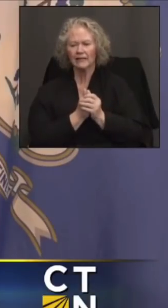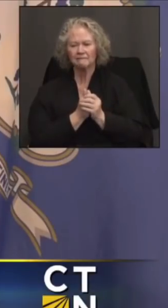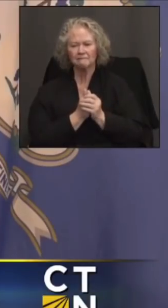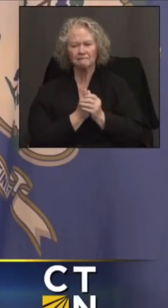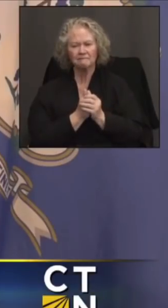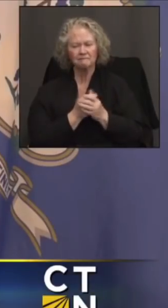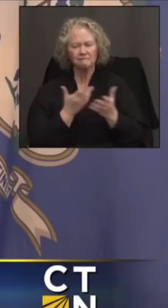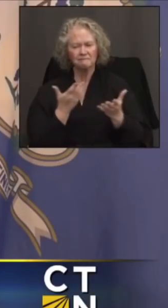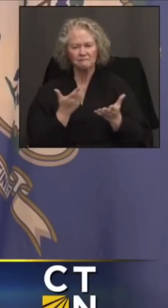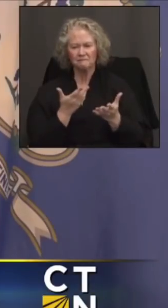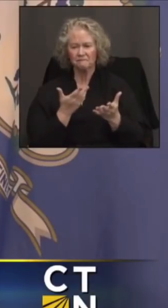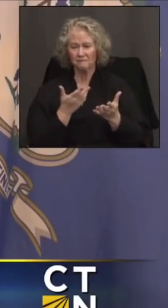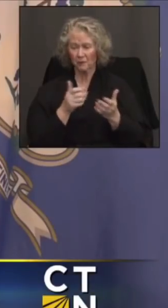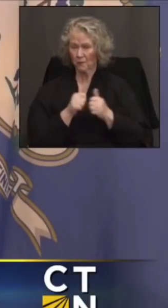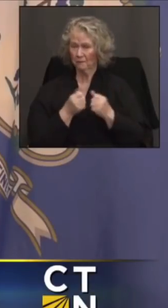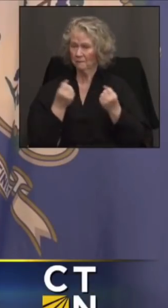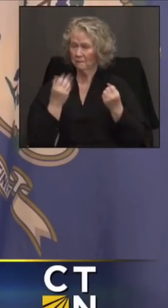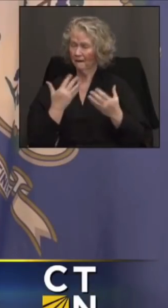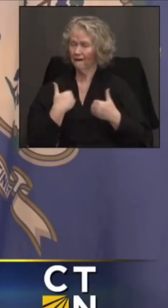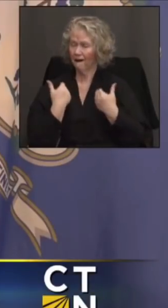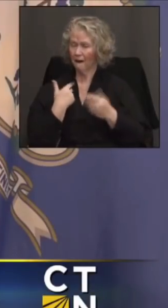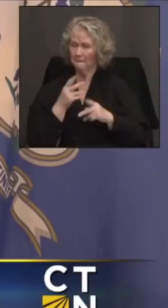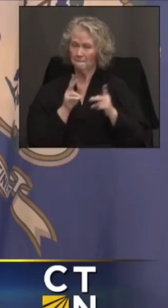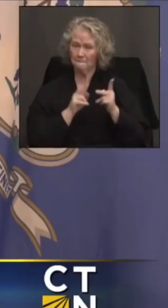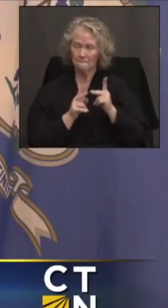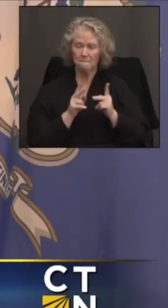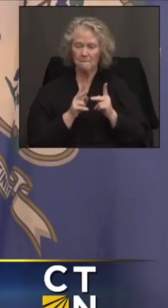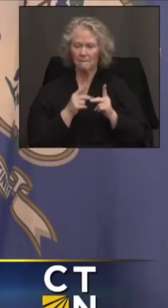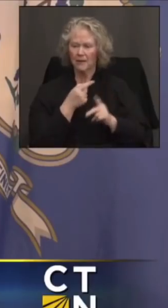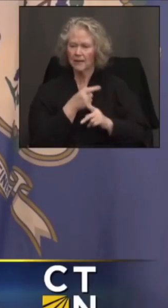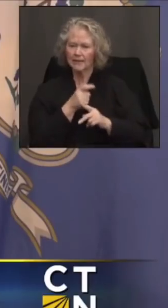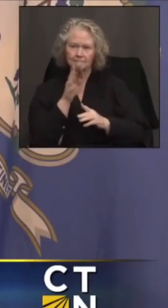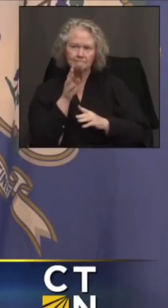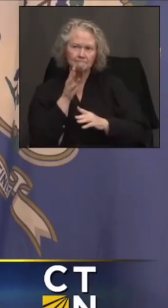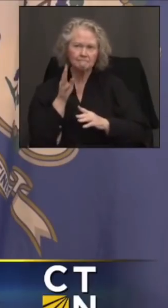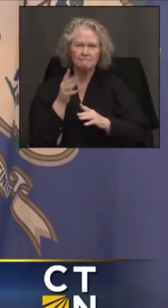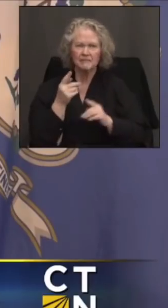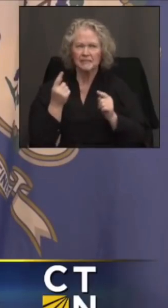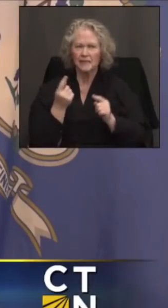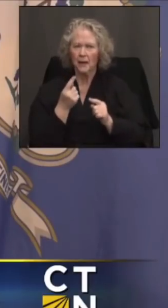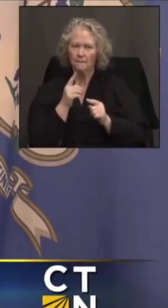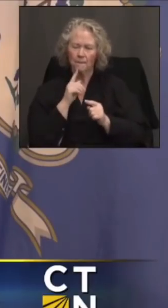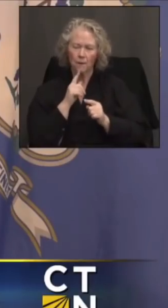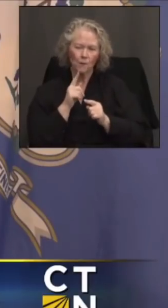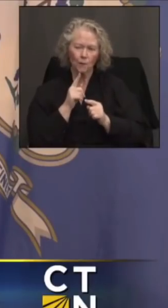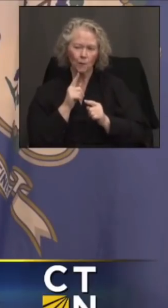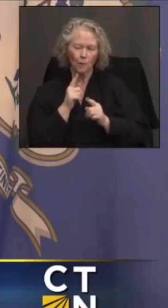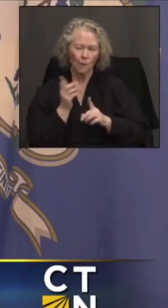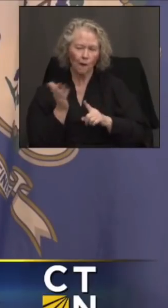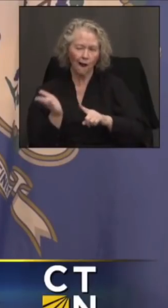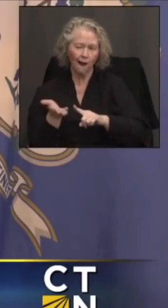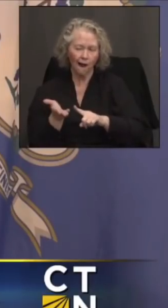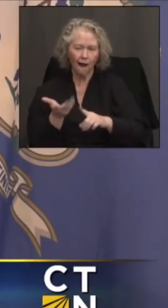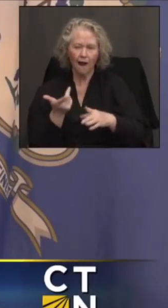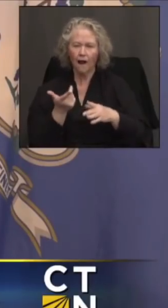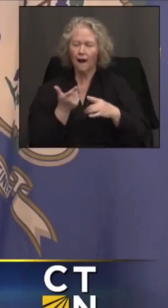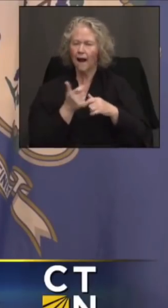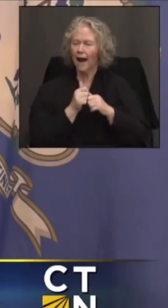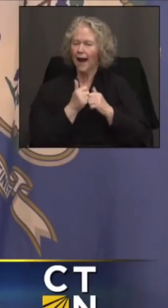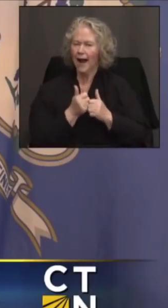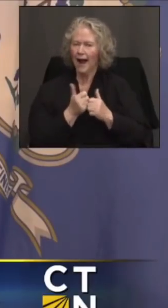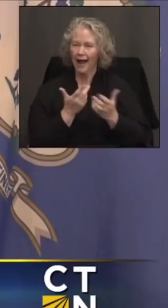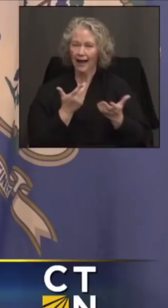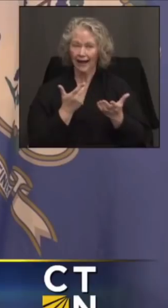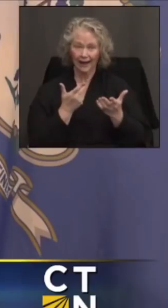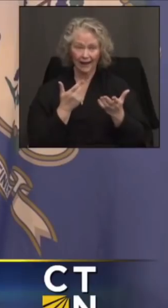along these lines, too, with a lot of these young people that maybe you can do, again, to try and entice them and get creative at it? Or do you feel that you've